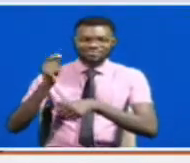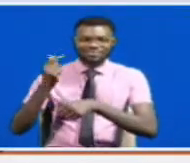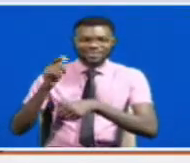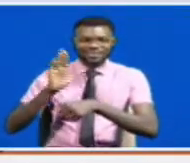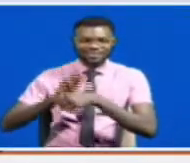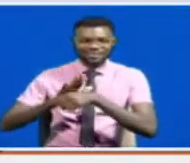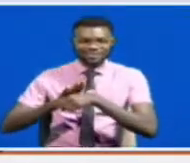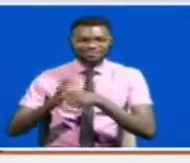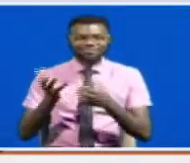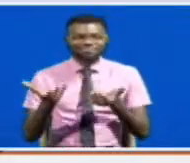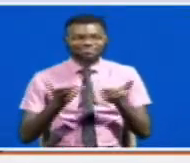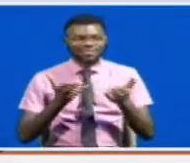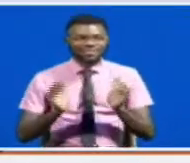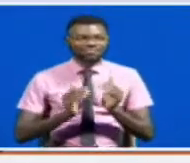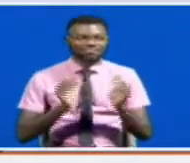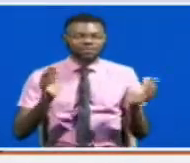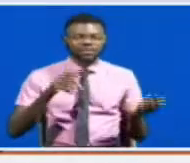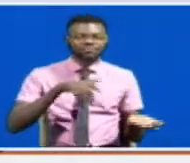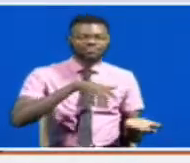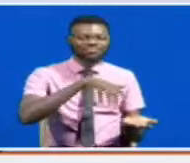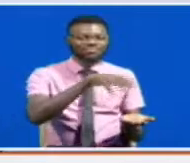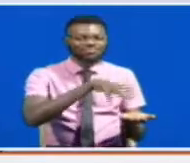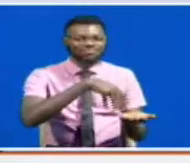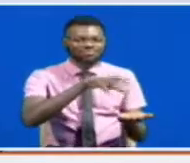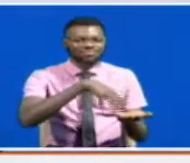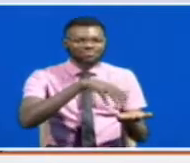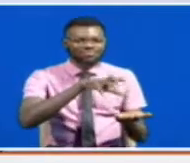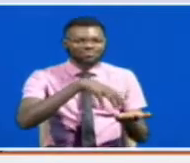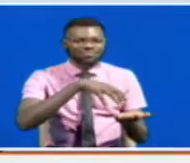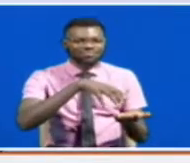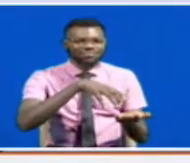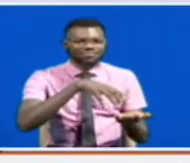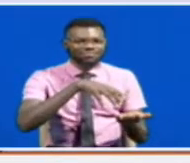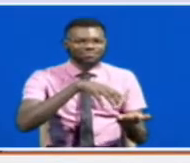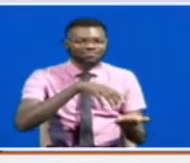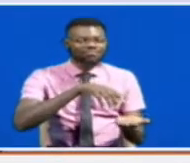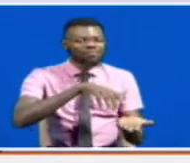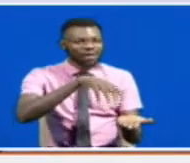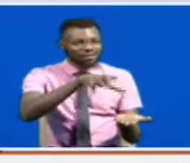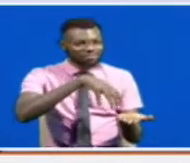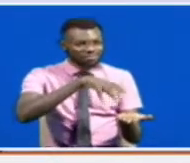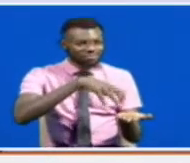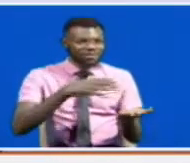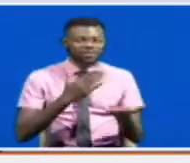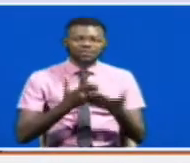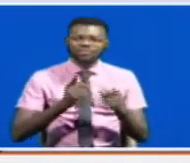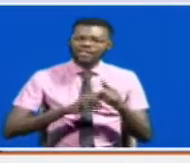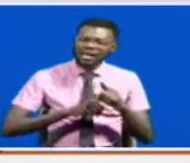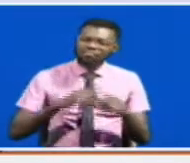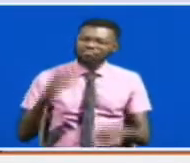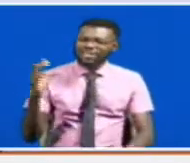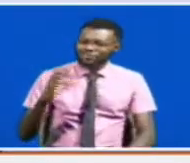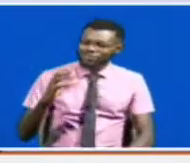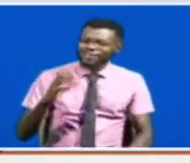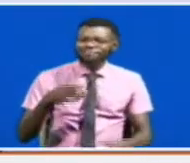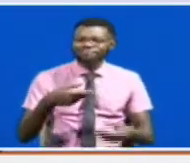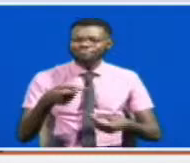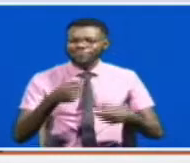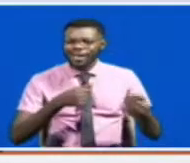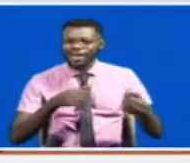And by larger businesses, we are talking about, for instance, supermarkets, which are able to provide discounts to their consumers